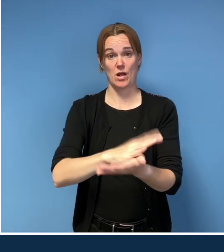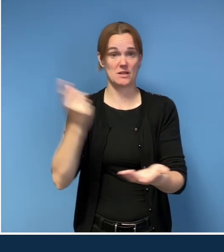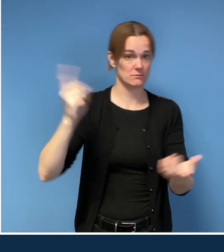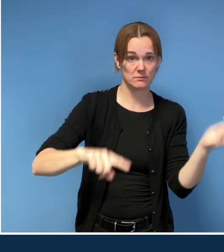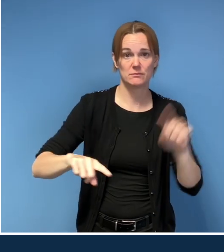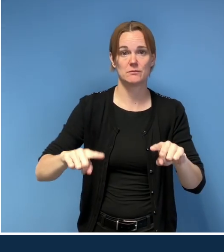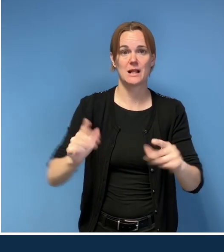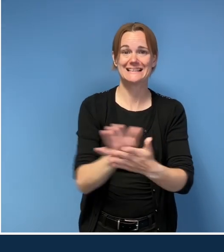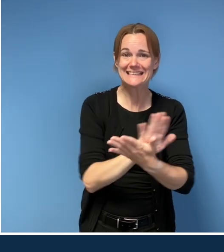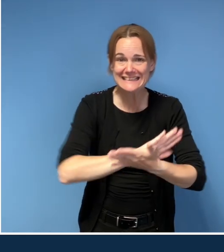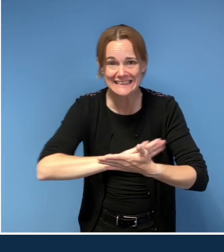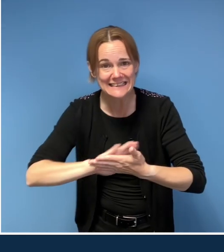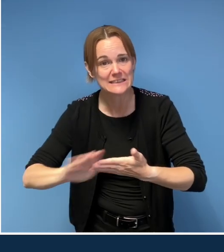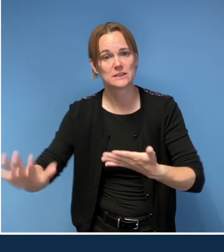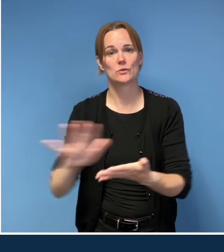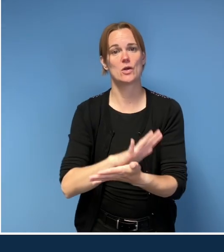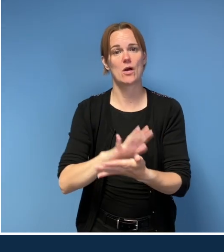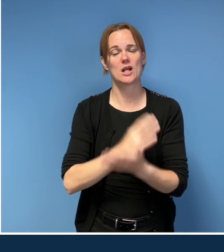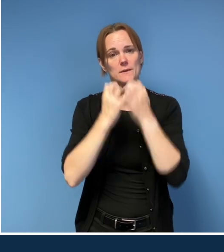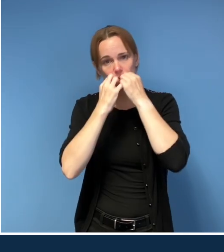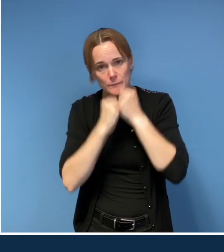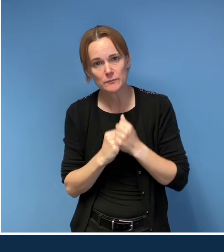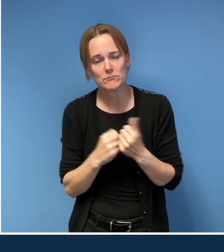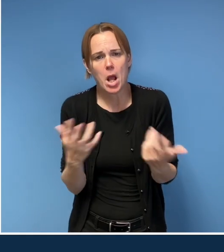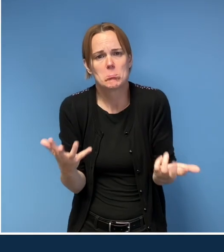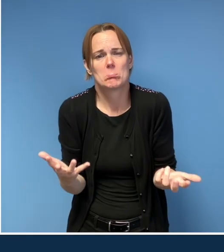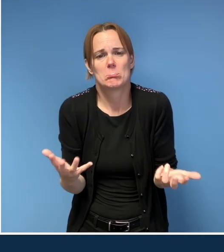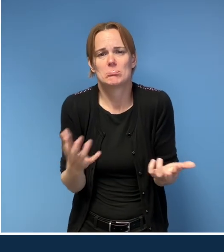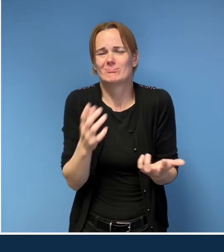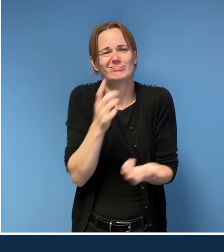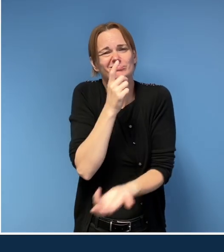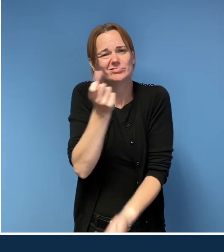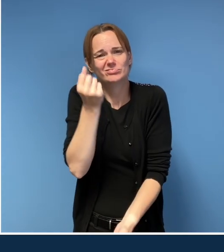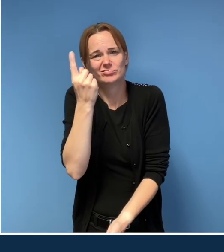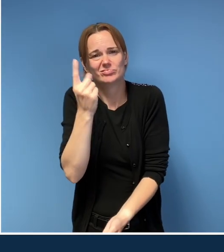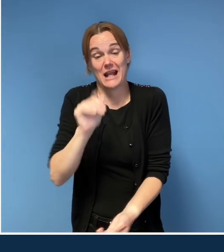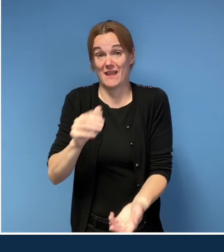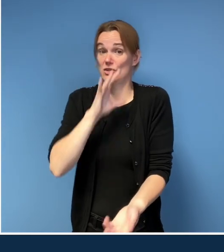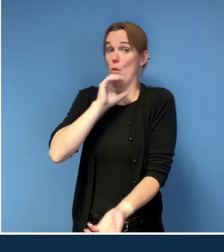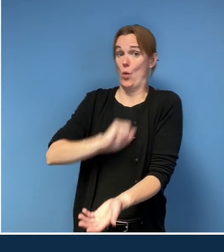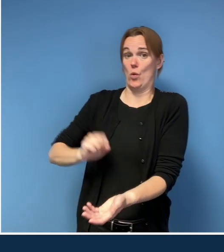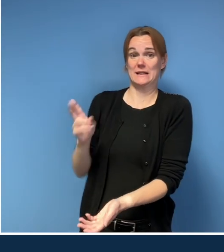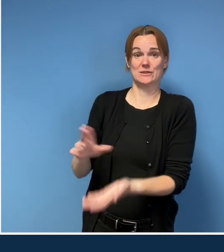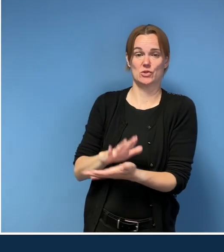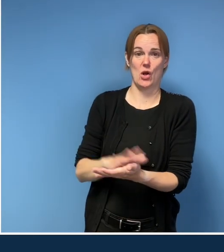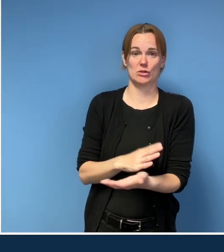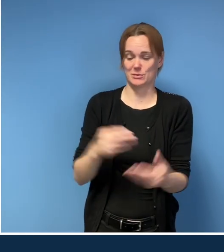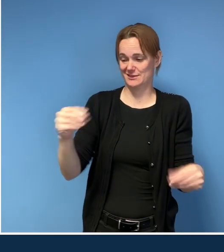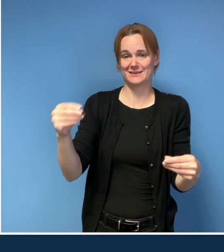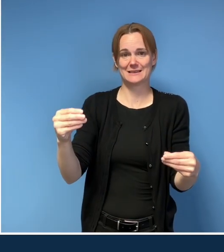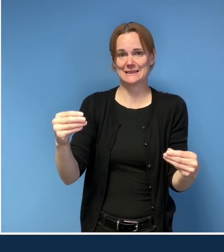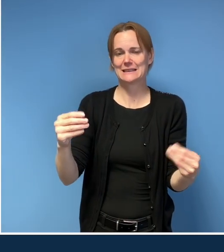Mi'kmaq Nation, it's important, I think, for all of us to understand them not just as kind of historical documents, but really understand it as a